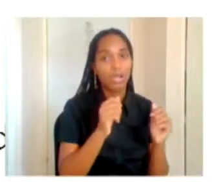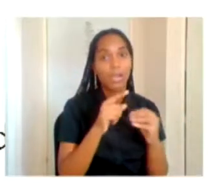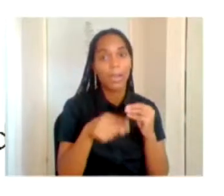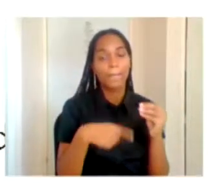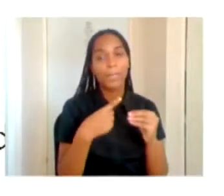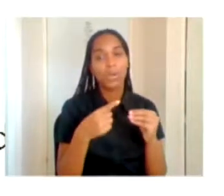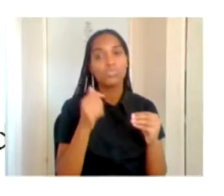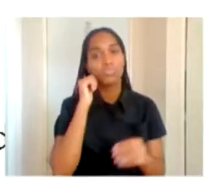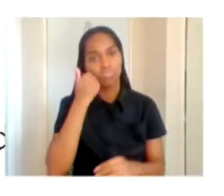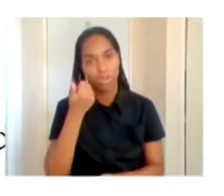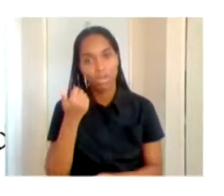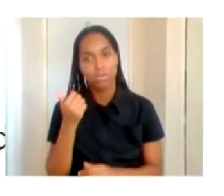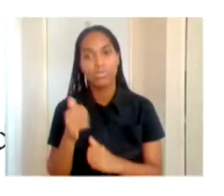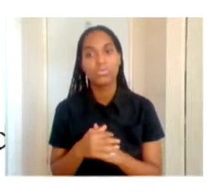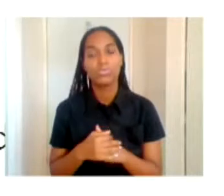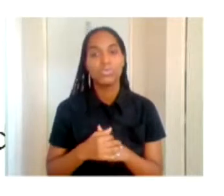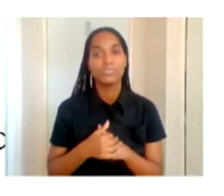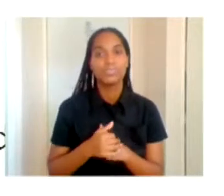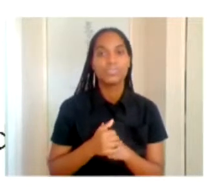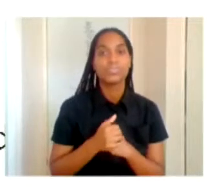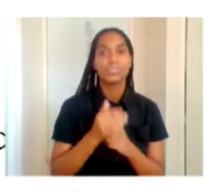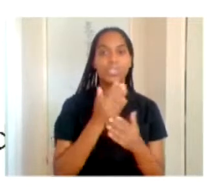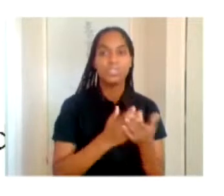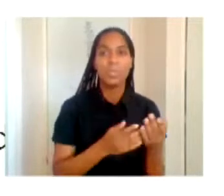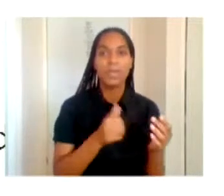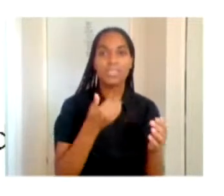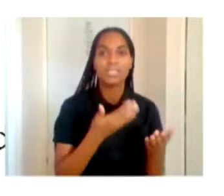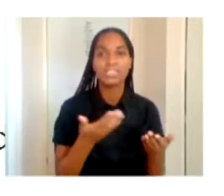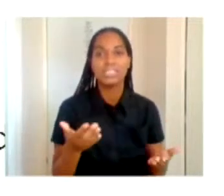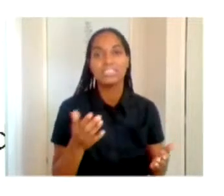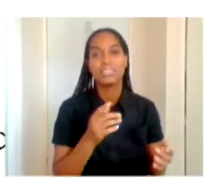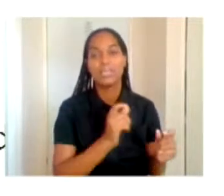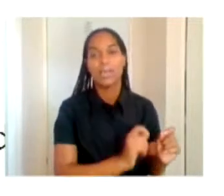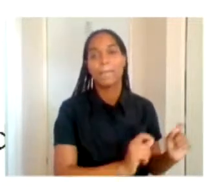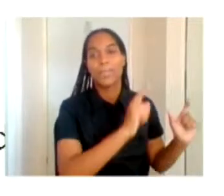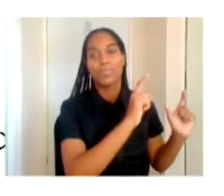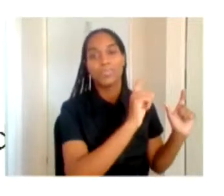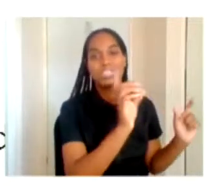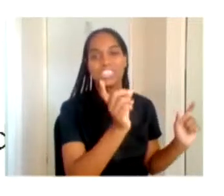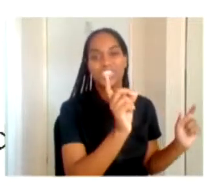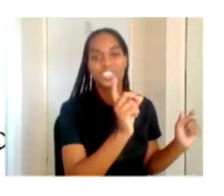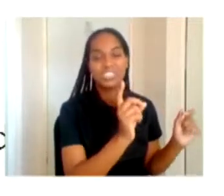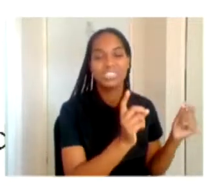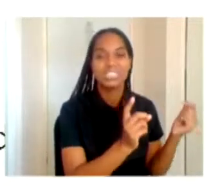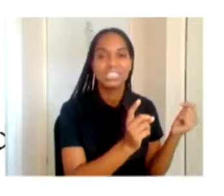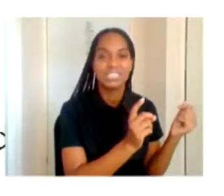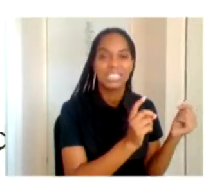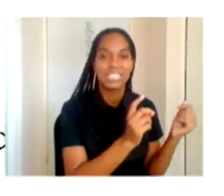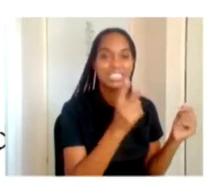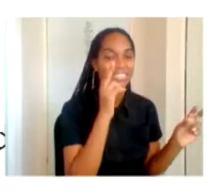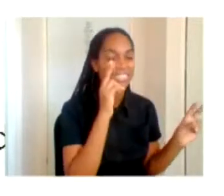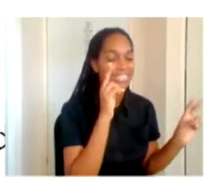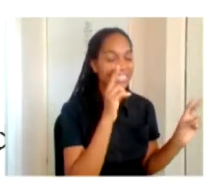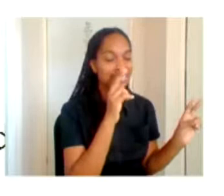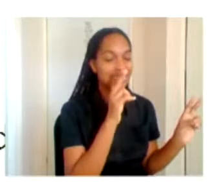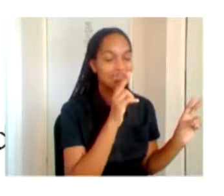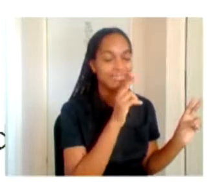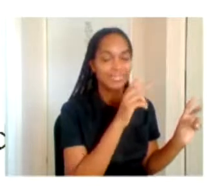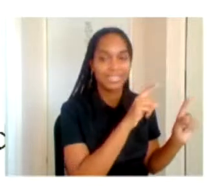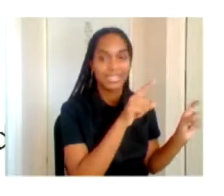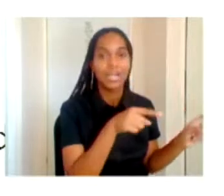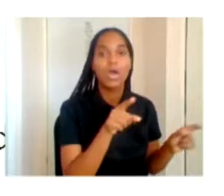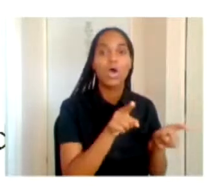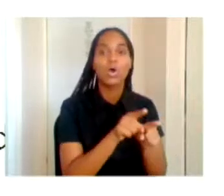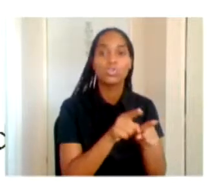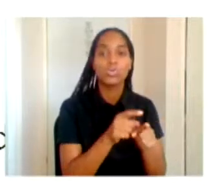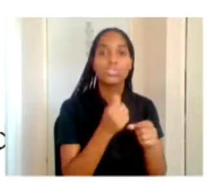tomorrow. Some of the other things are billboard, digital signage support, and more importantly, first responders, safety management.